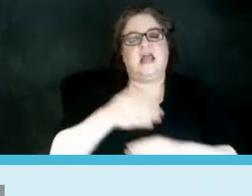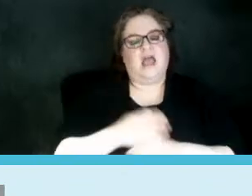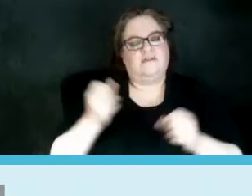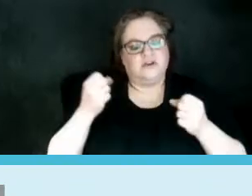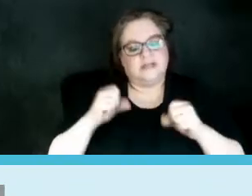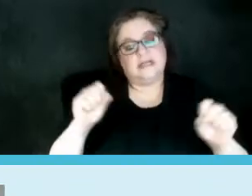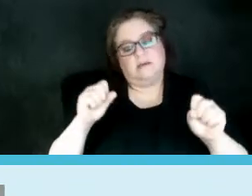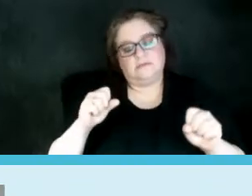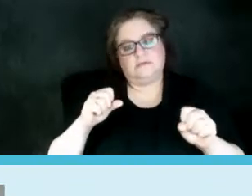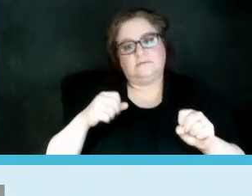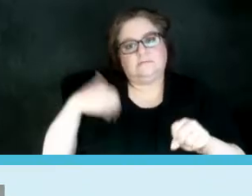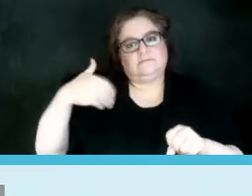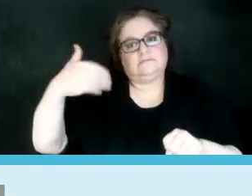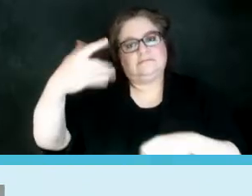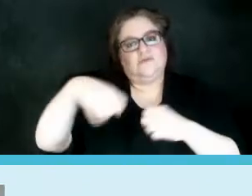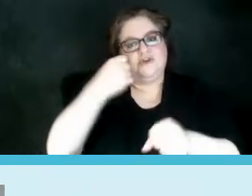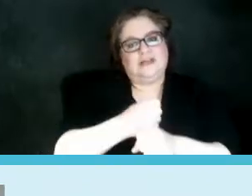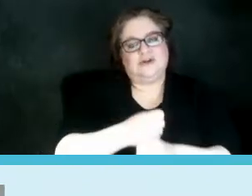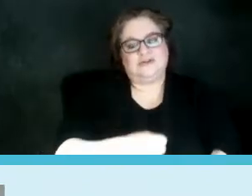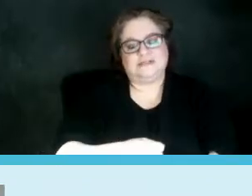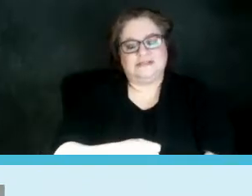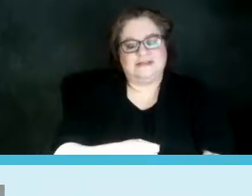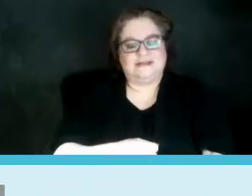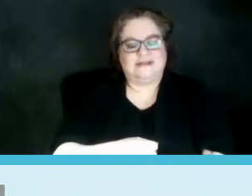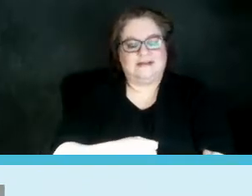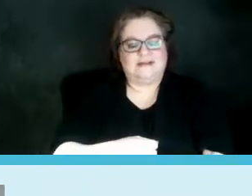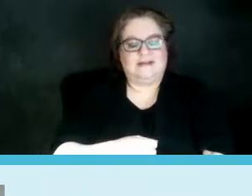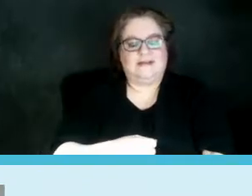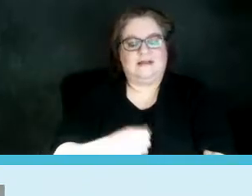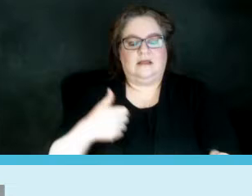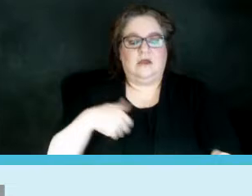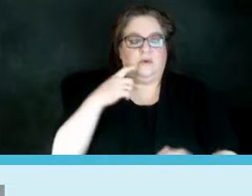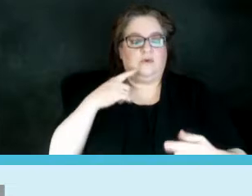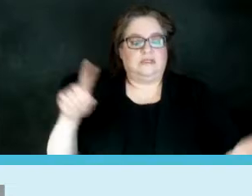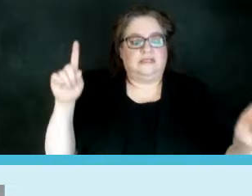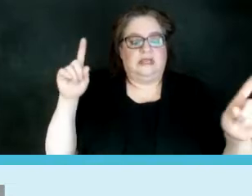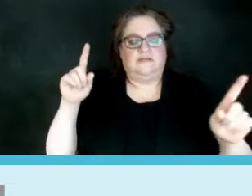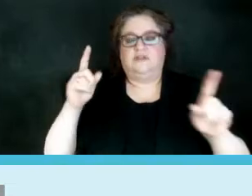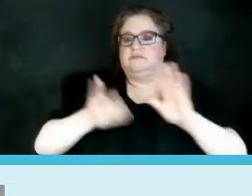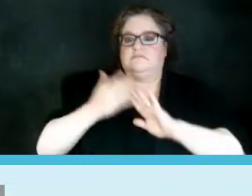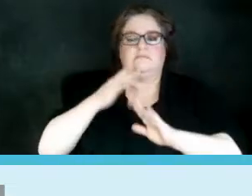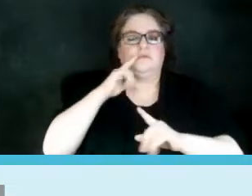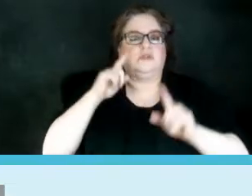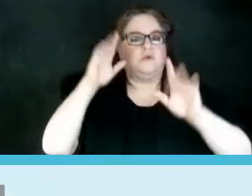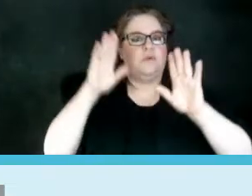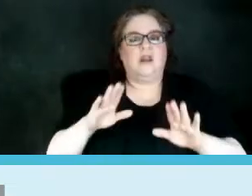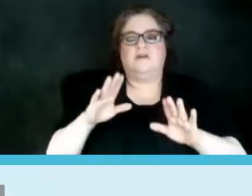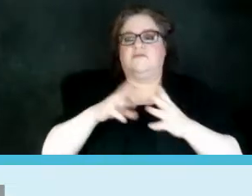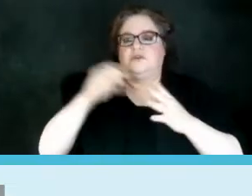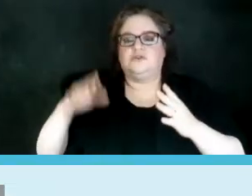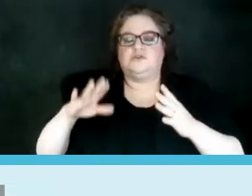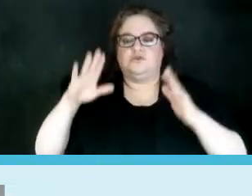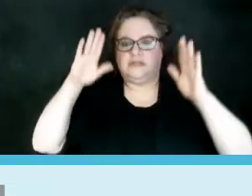attempts over a course of a number of years, we were successful in executing a really wonderful